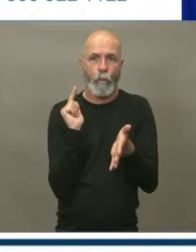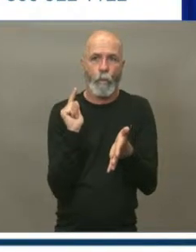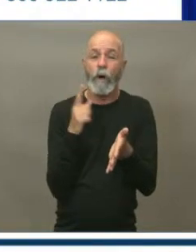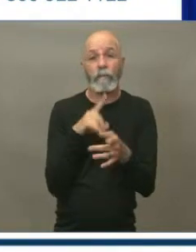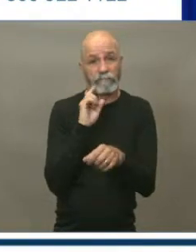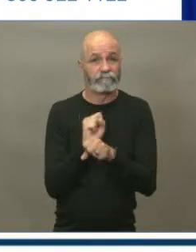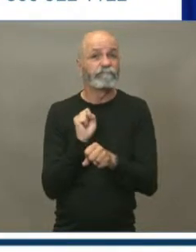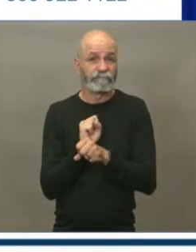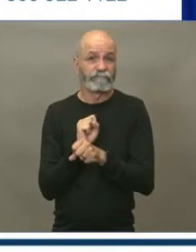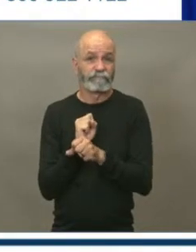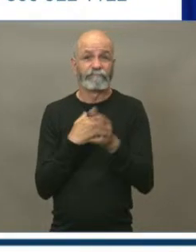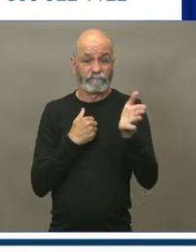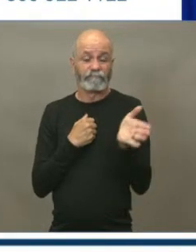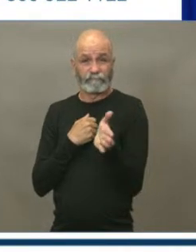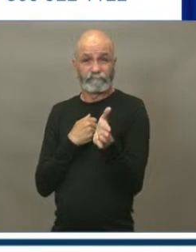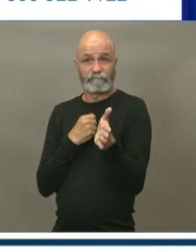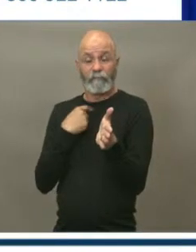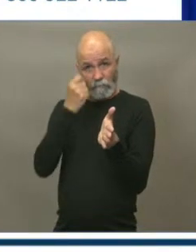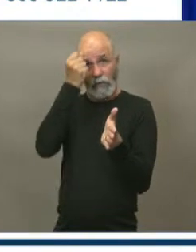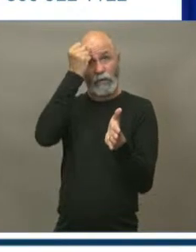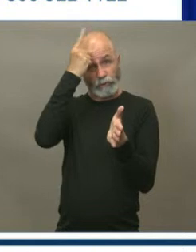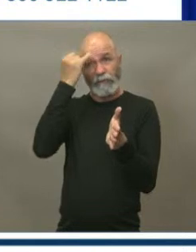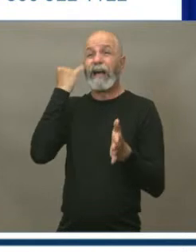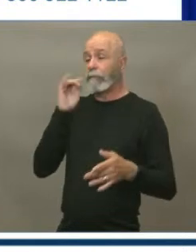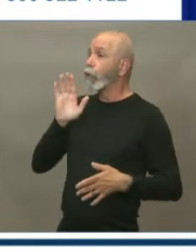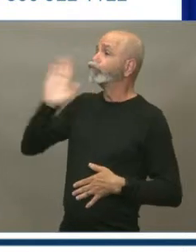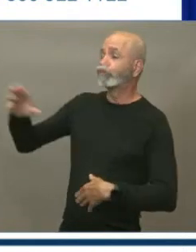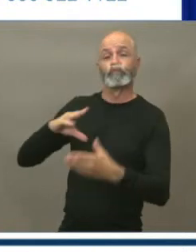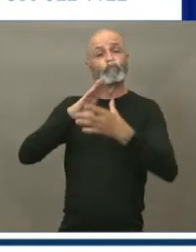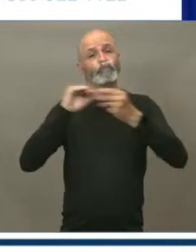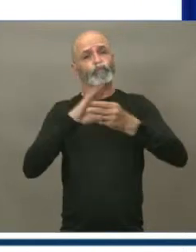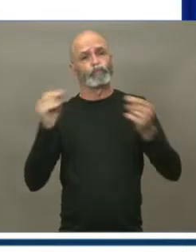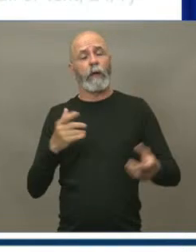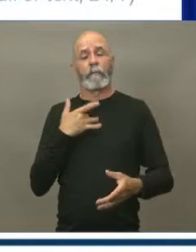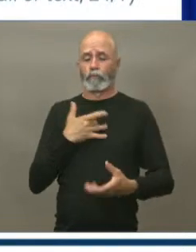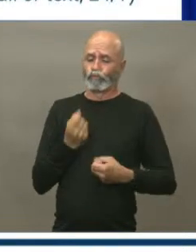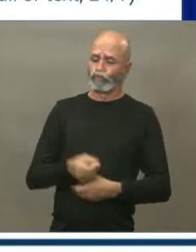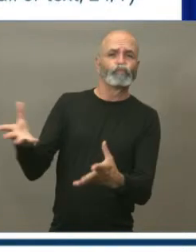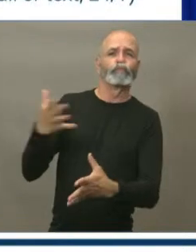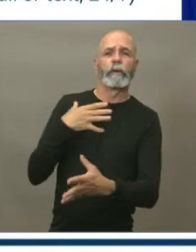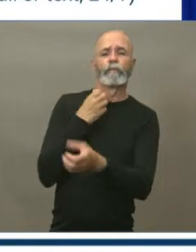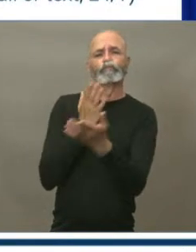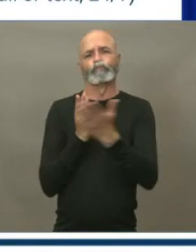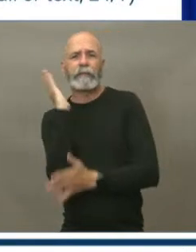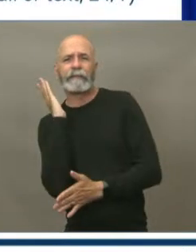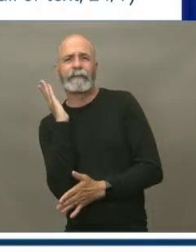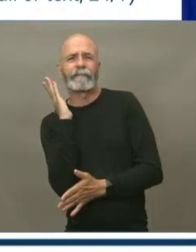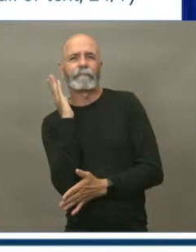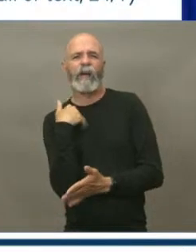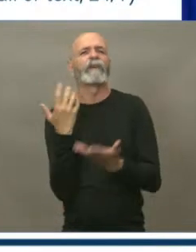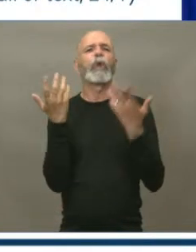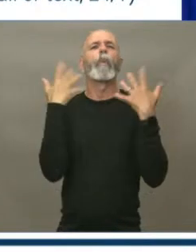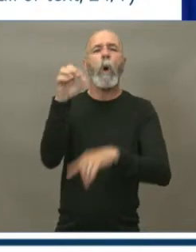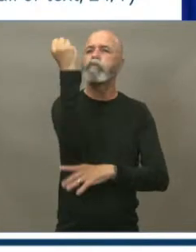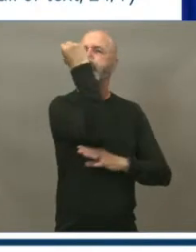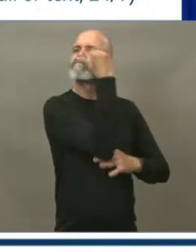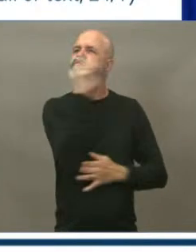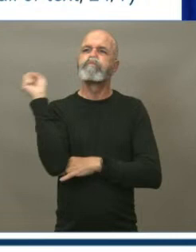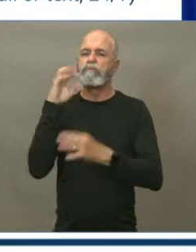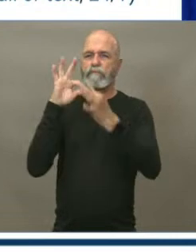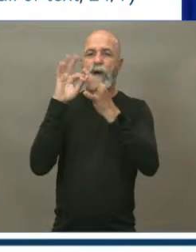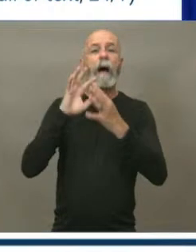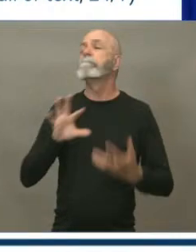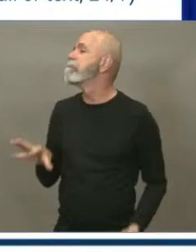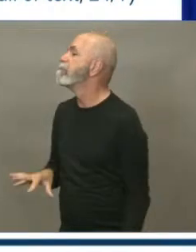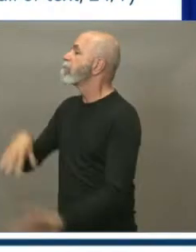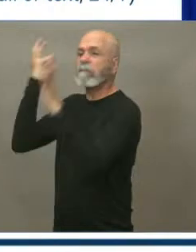all for freedom of speech, but I will not allow the select few to jeopardize our ability to crush this third wave. People have a right to